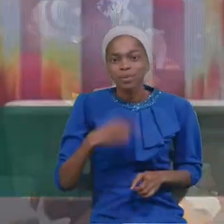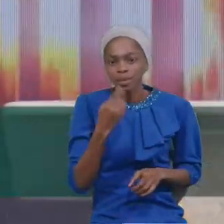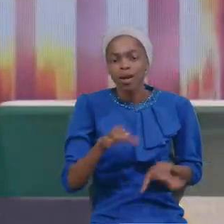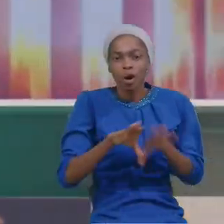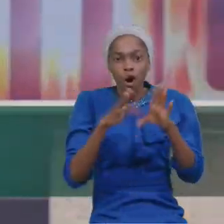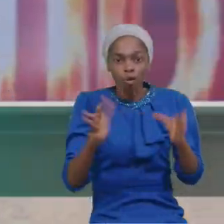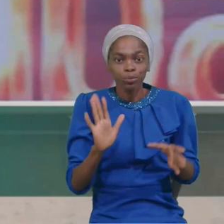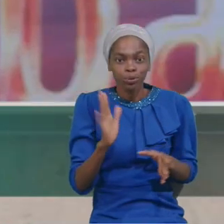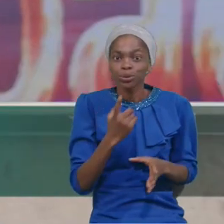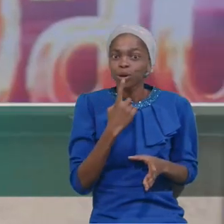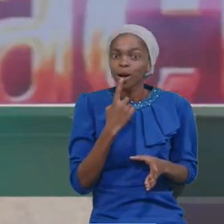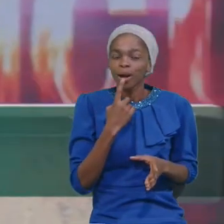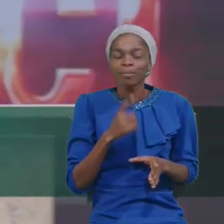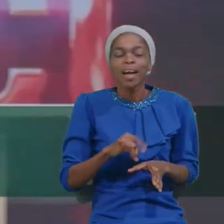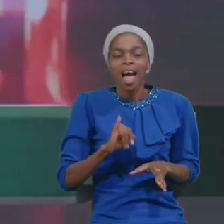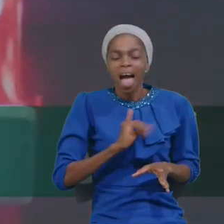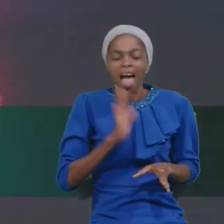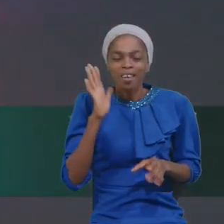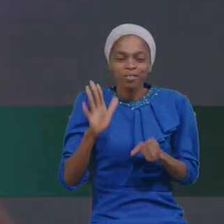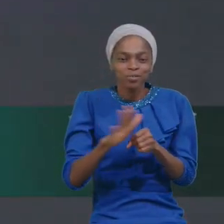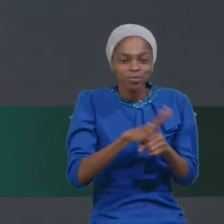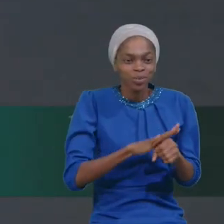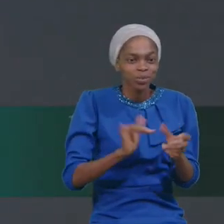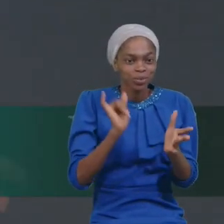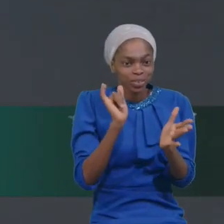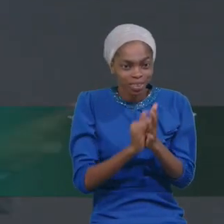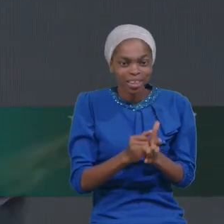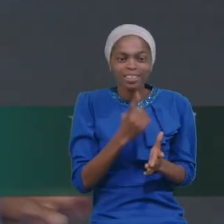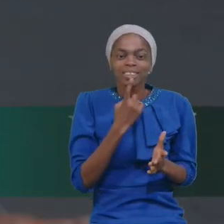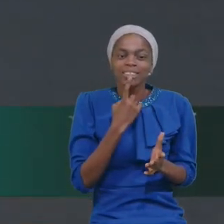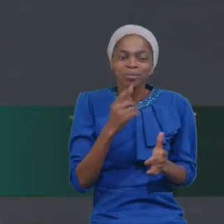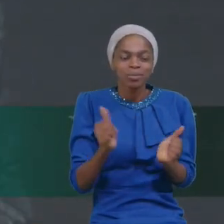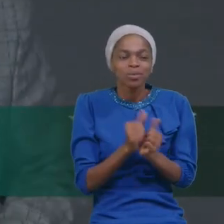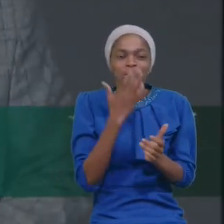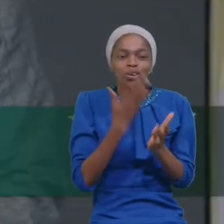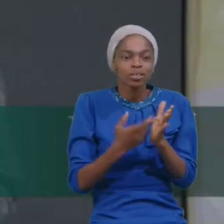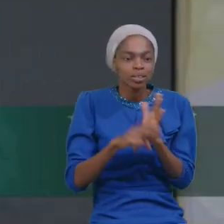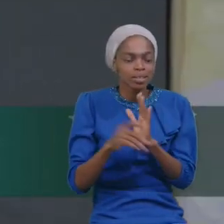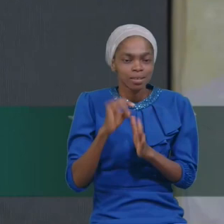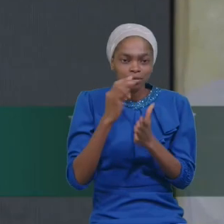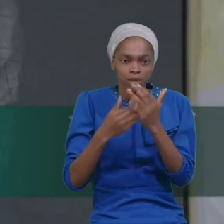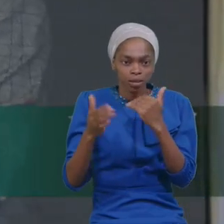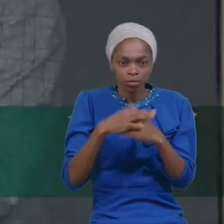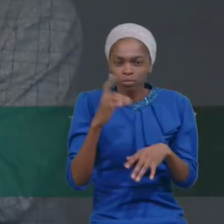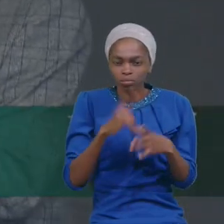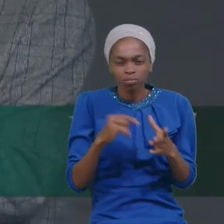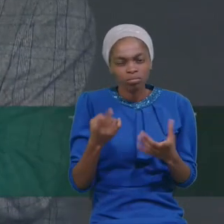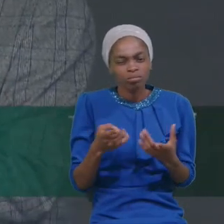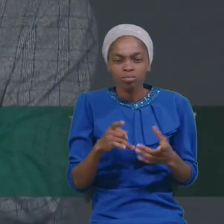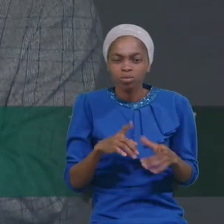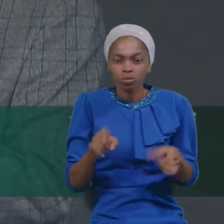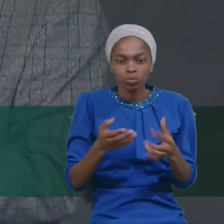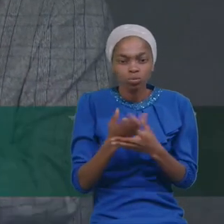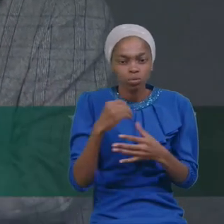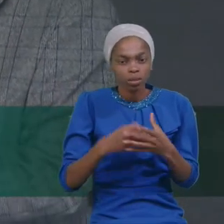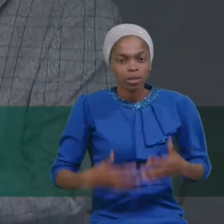heaven. When you go through life and you know that God is there, and whatever is happening on earth, he fills